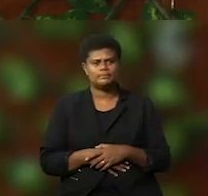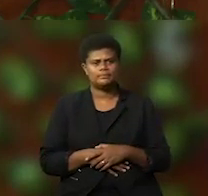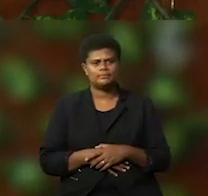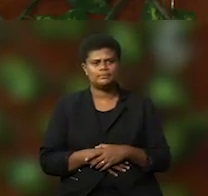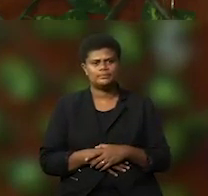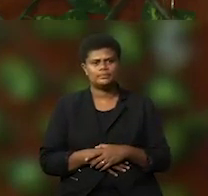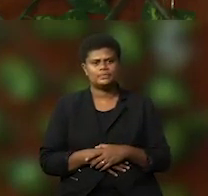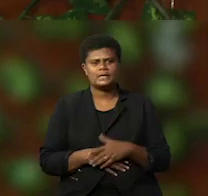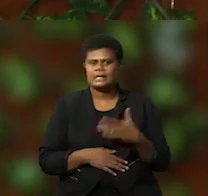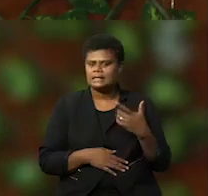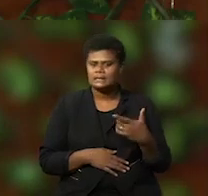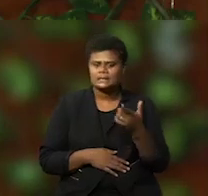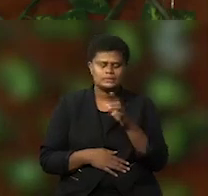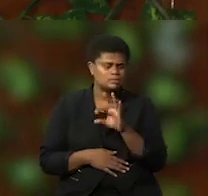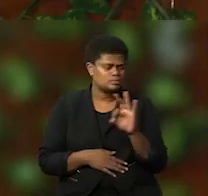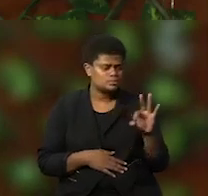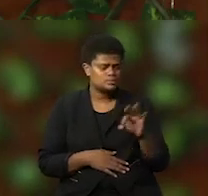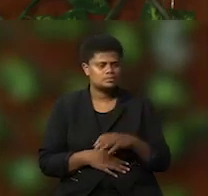And